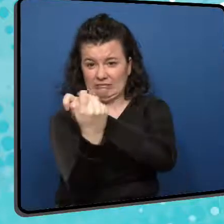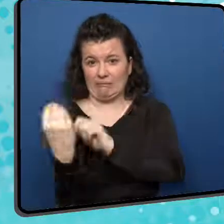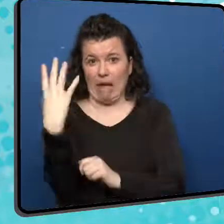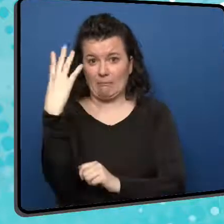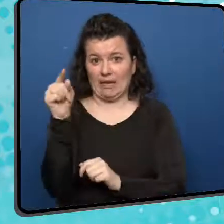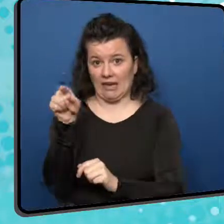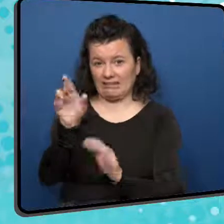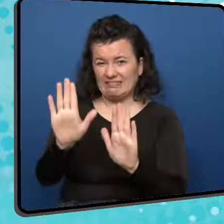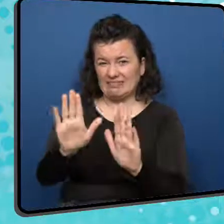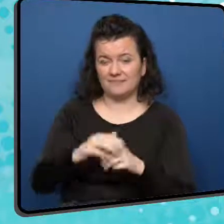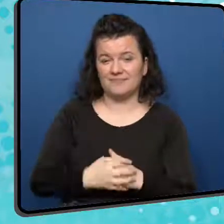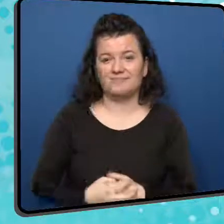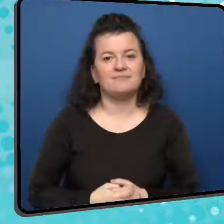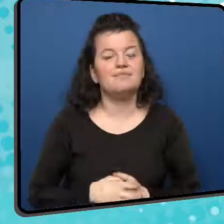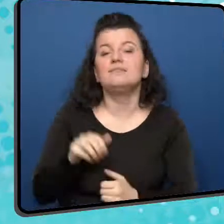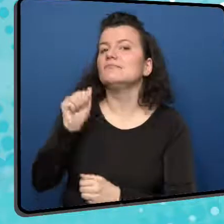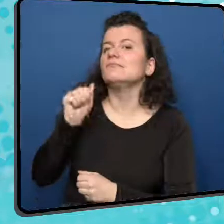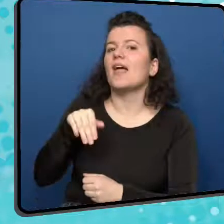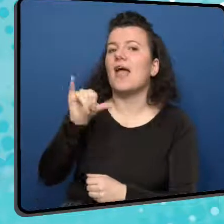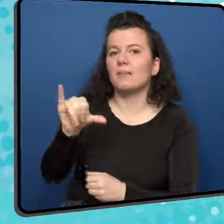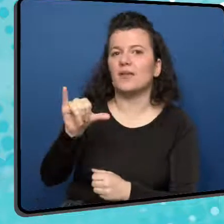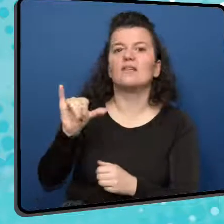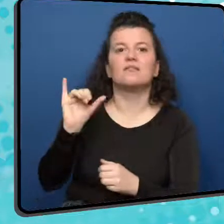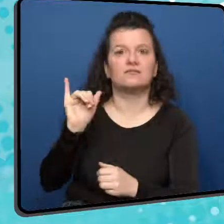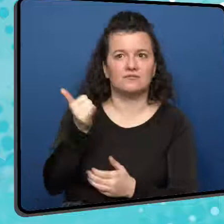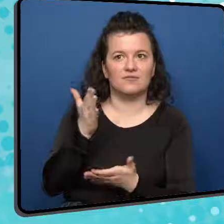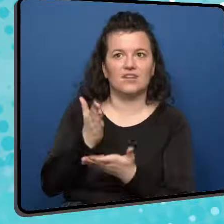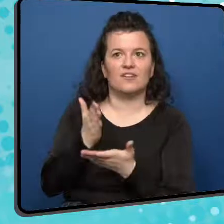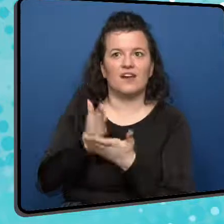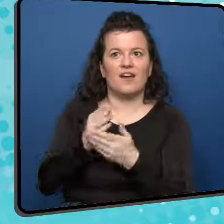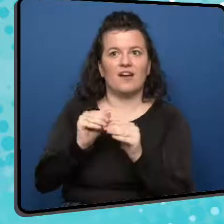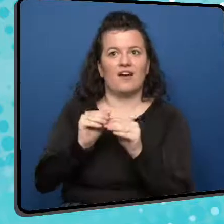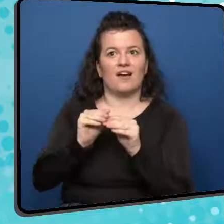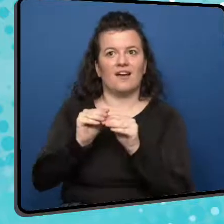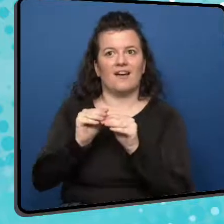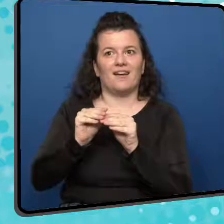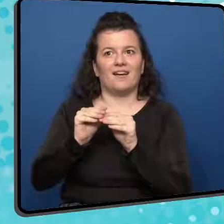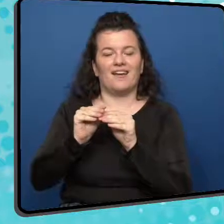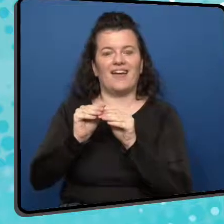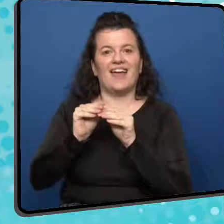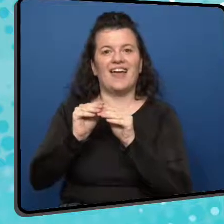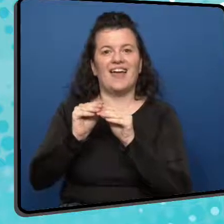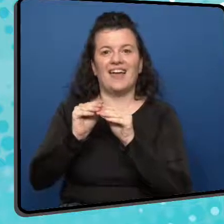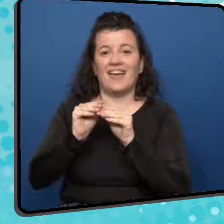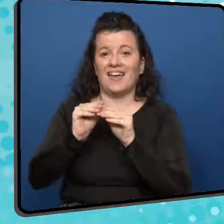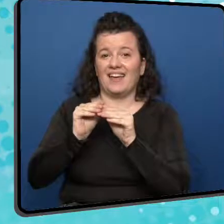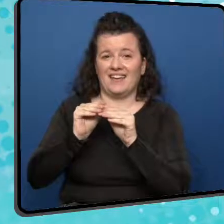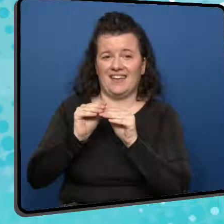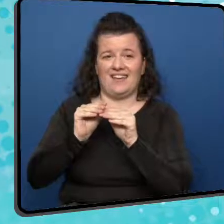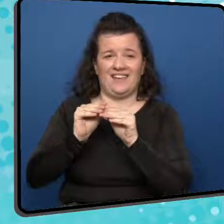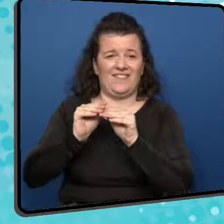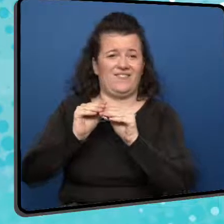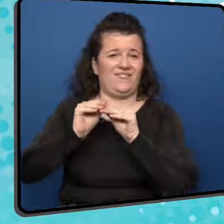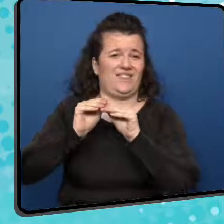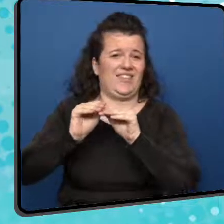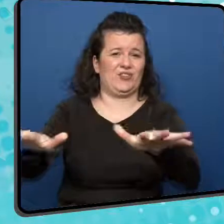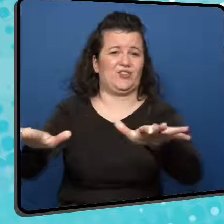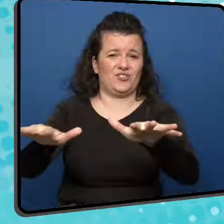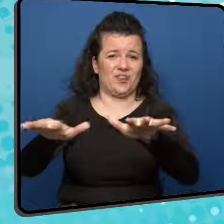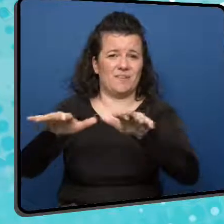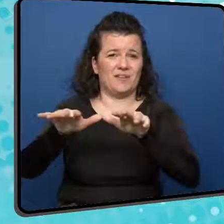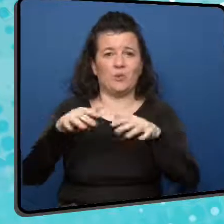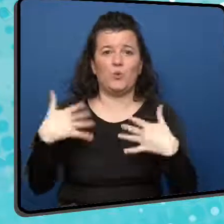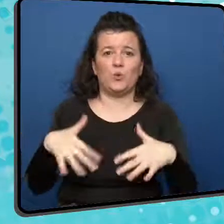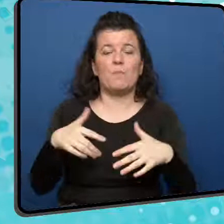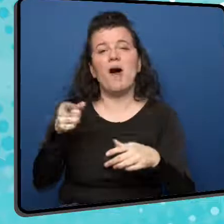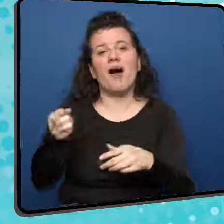our video stream, this is perfect, but for our podcast, this will not affect you. There we go. All right, one camera's down,